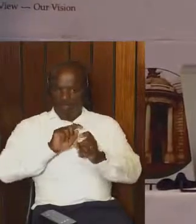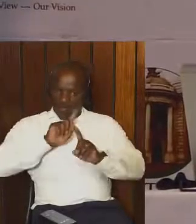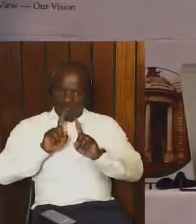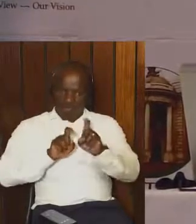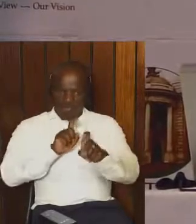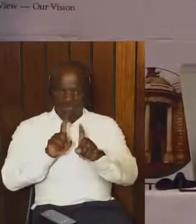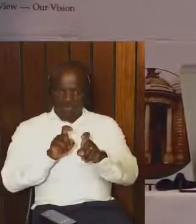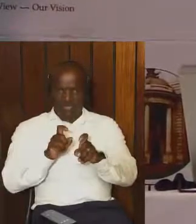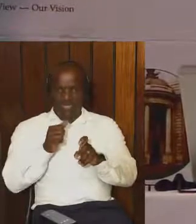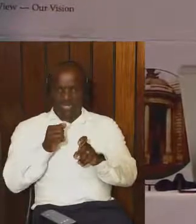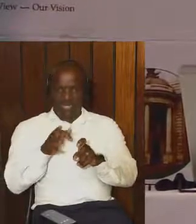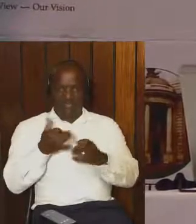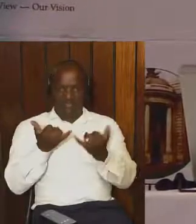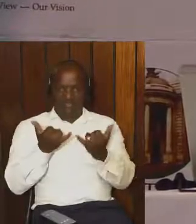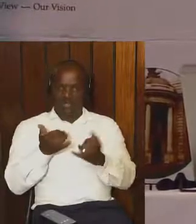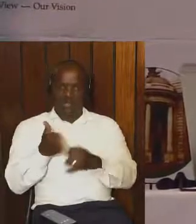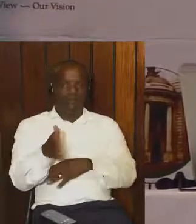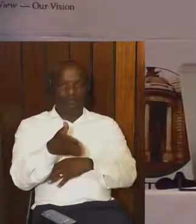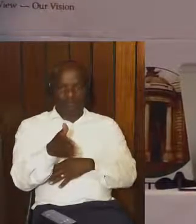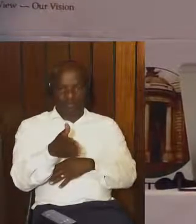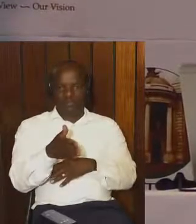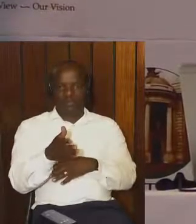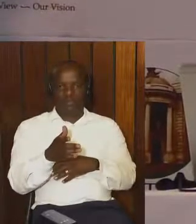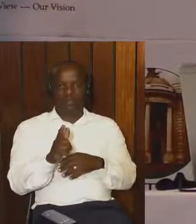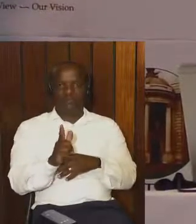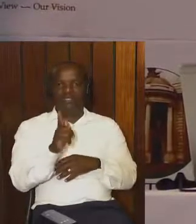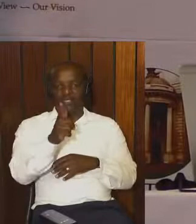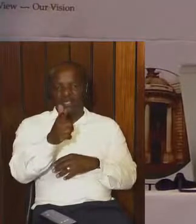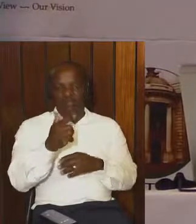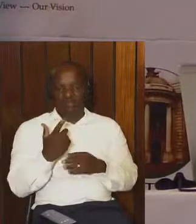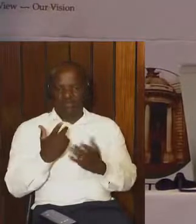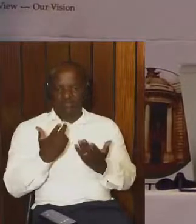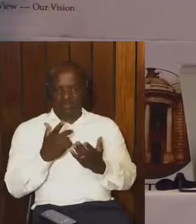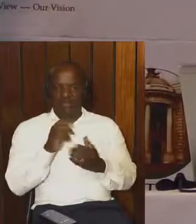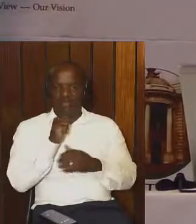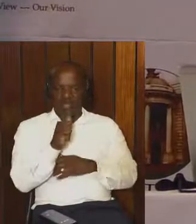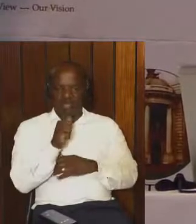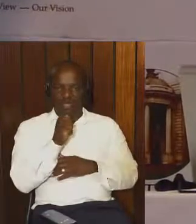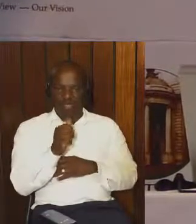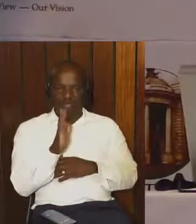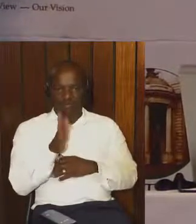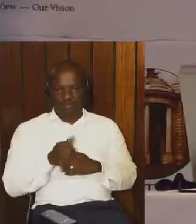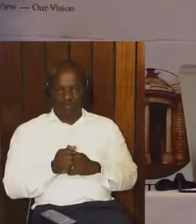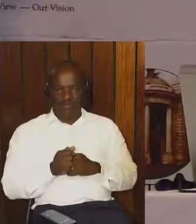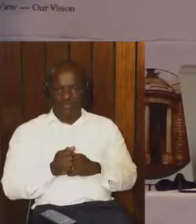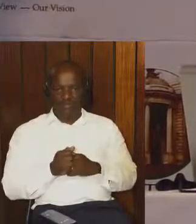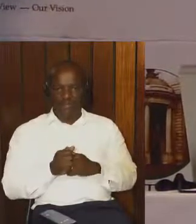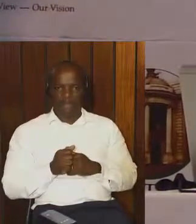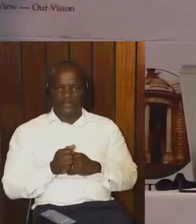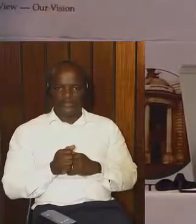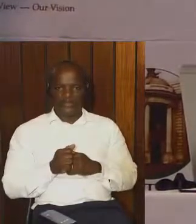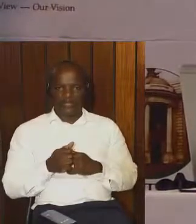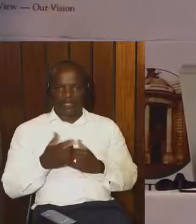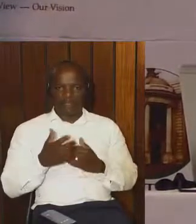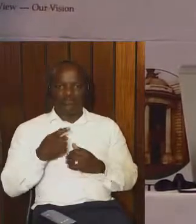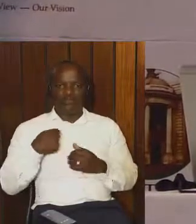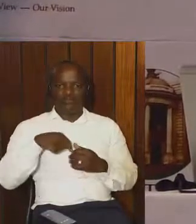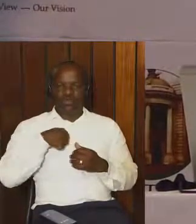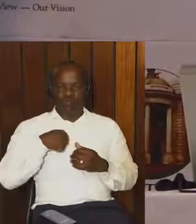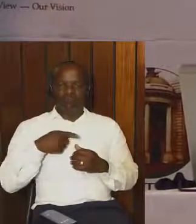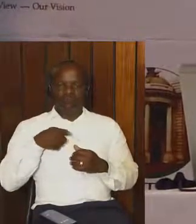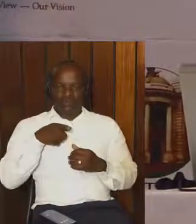be given today. Okay? And if you've asked questions, you can also, we've got your